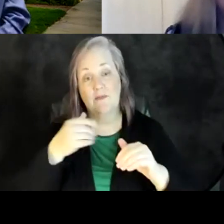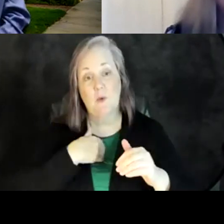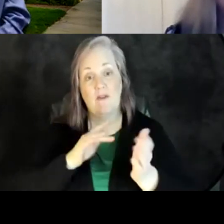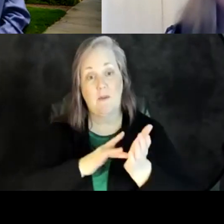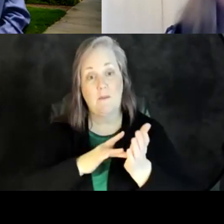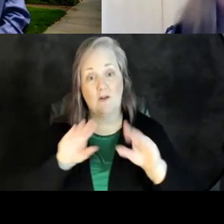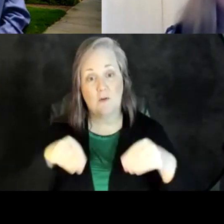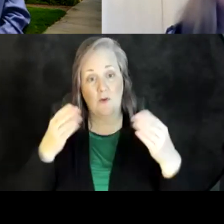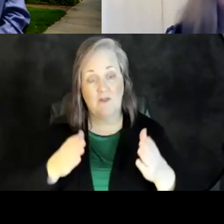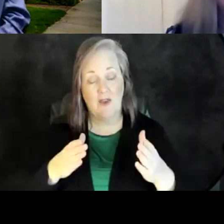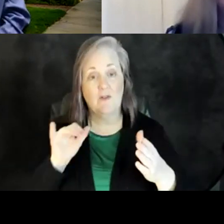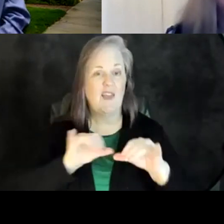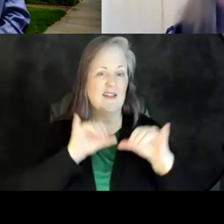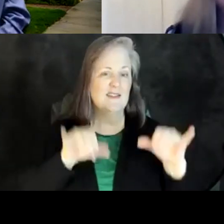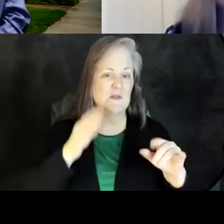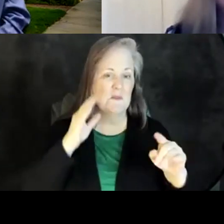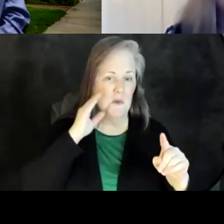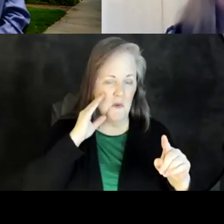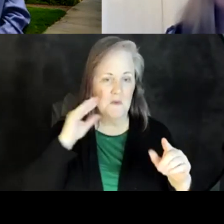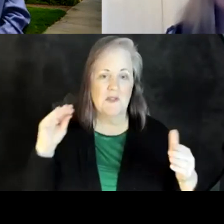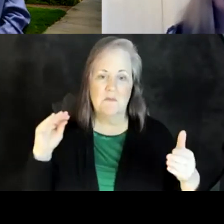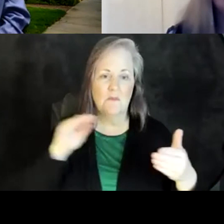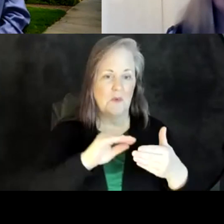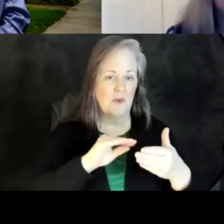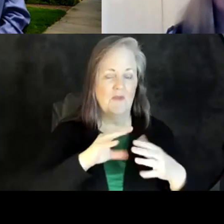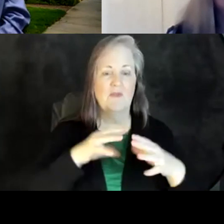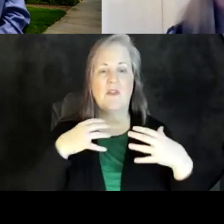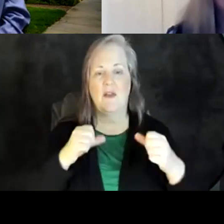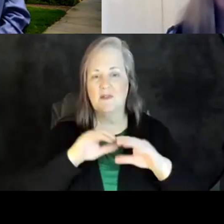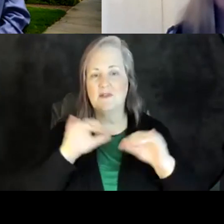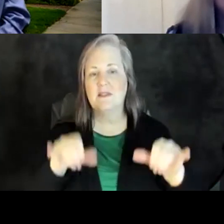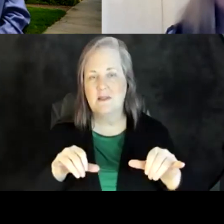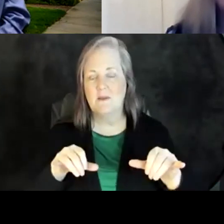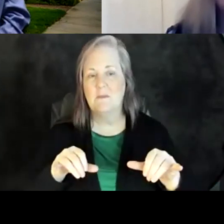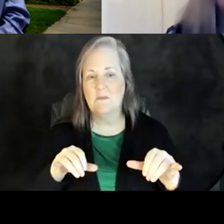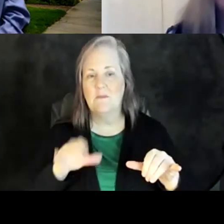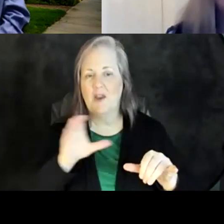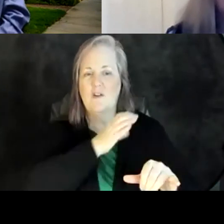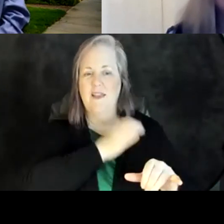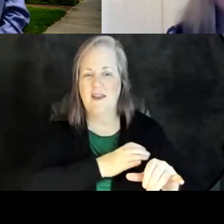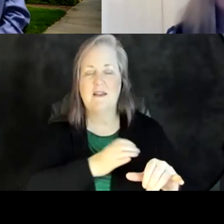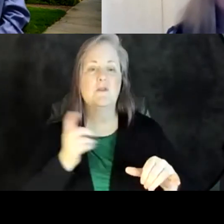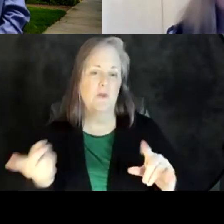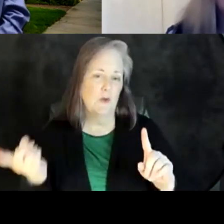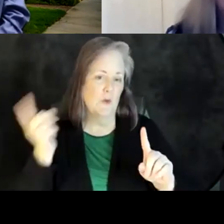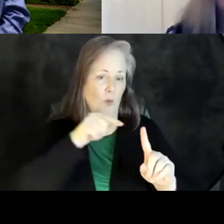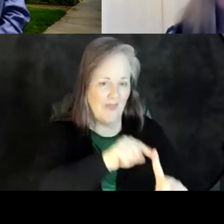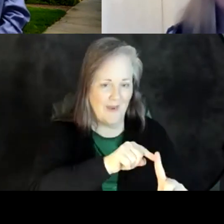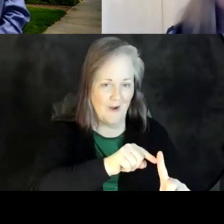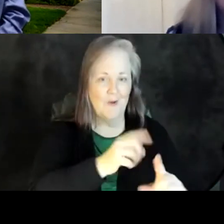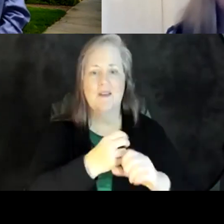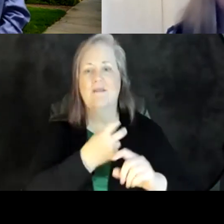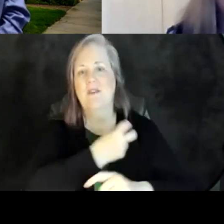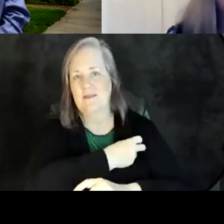provider, they know and can plug you in to their health systems clinics so that you can be vaccinated.